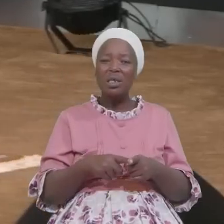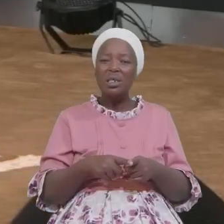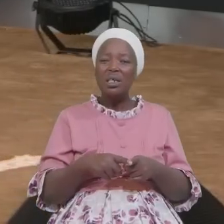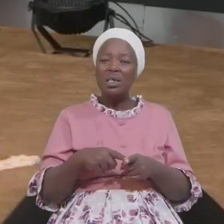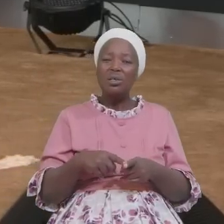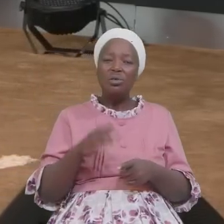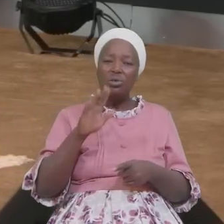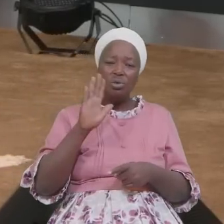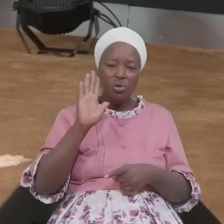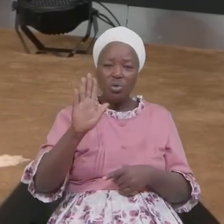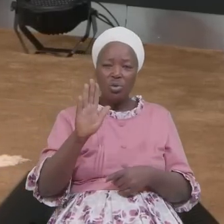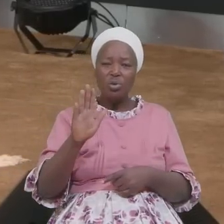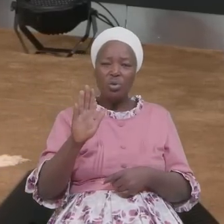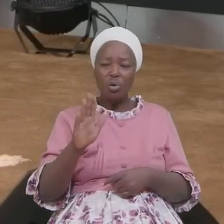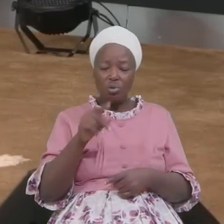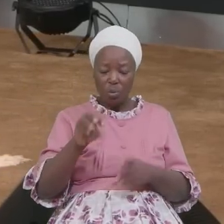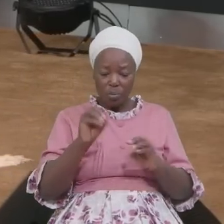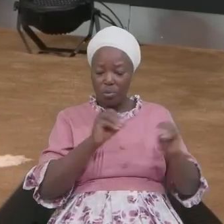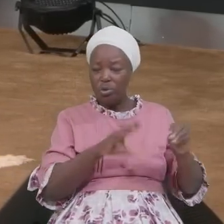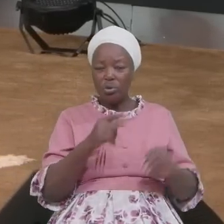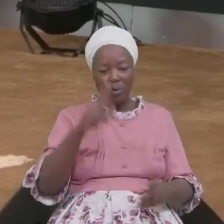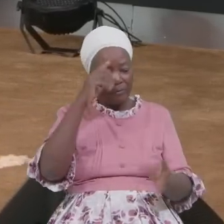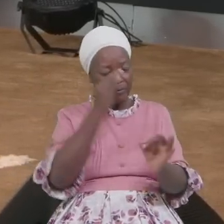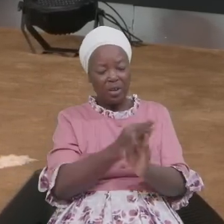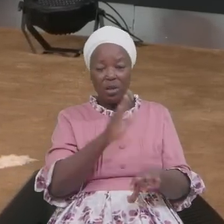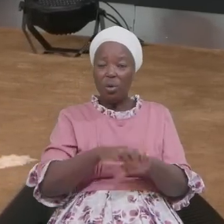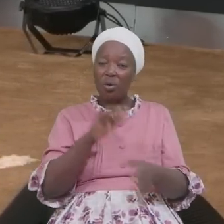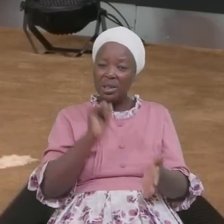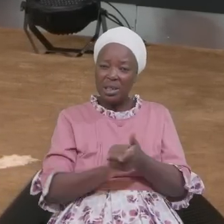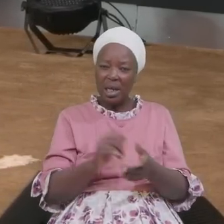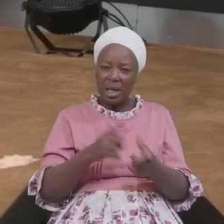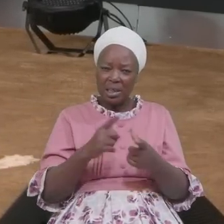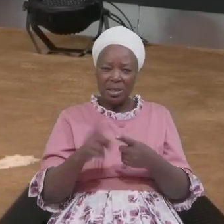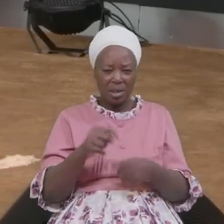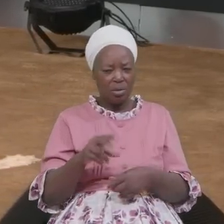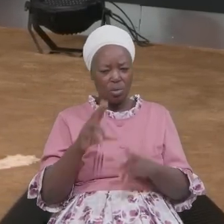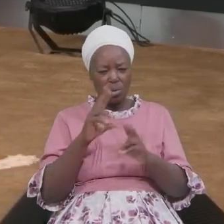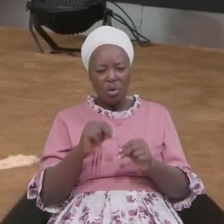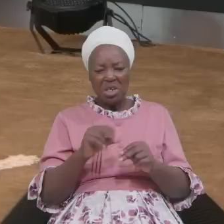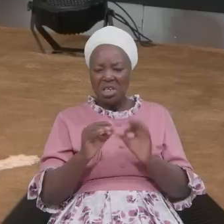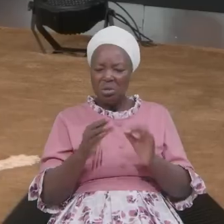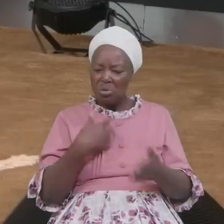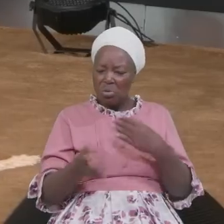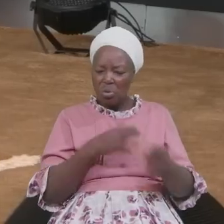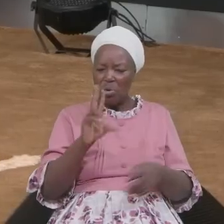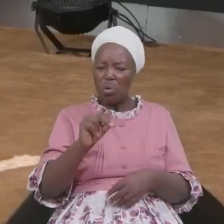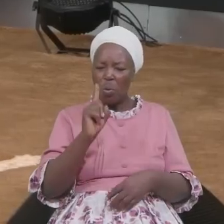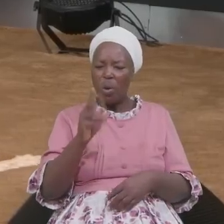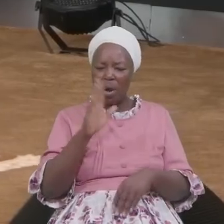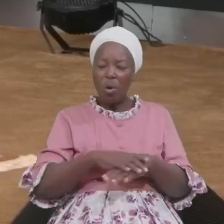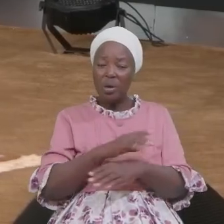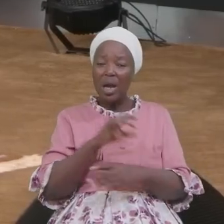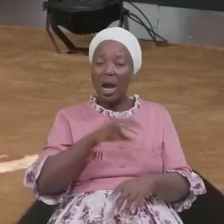you pin your faith on that and you say, though nobody on earth claims